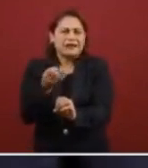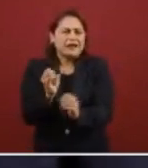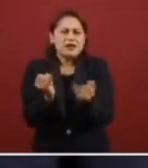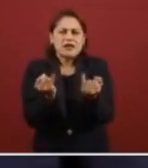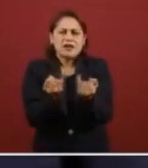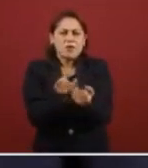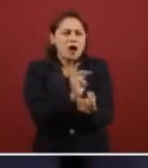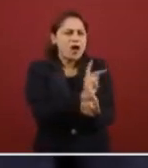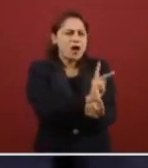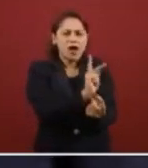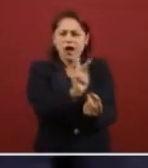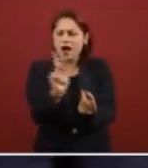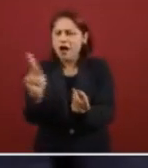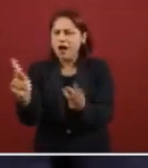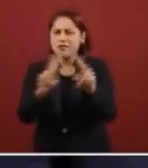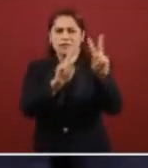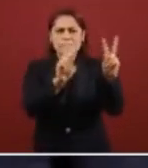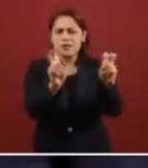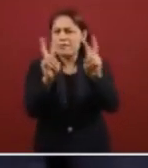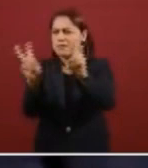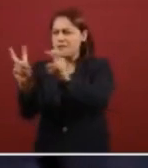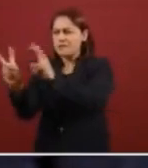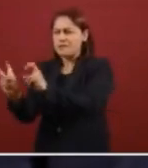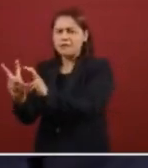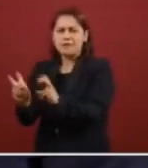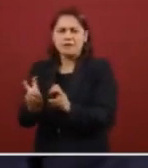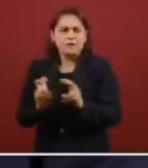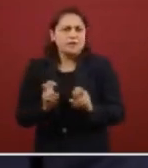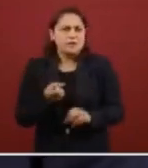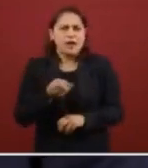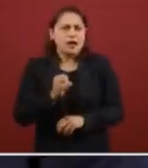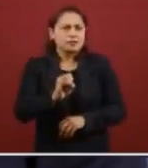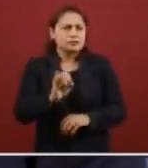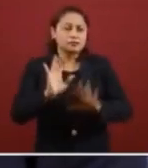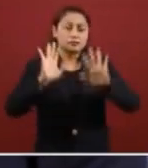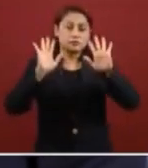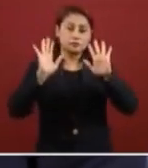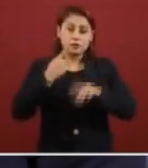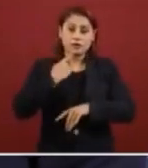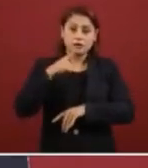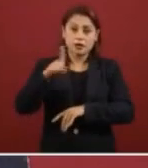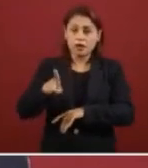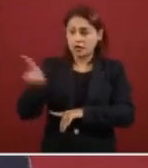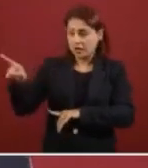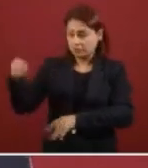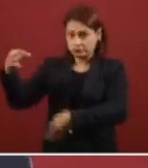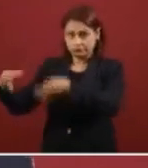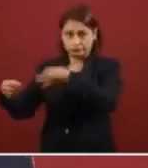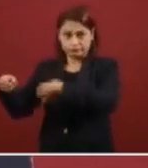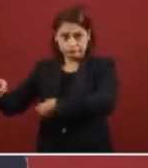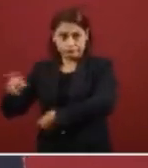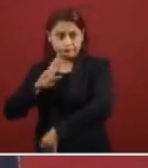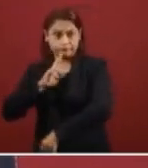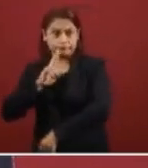controversy. So the judicial power needs to resolve that, and we sustain that legally